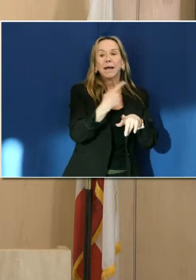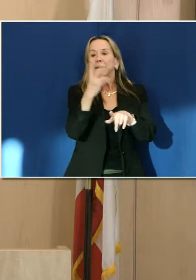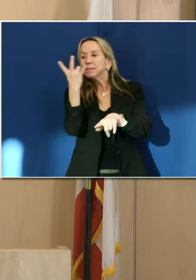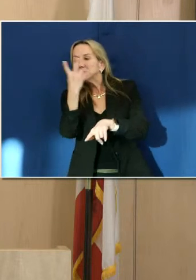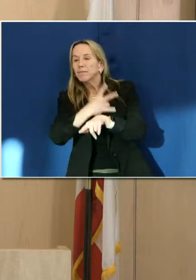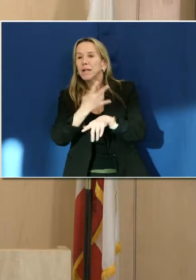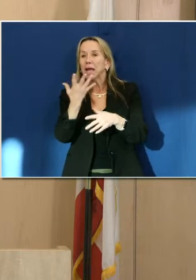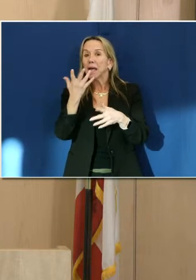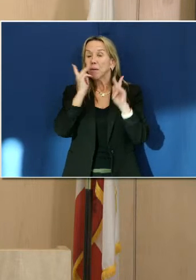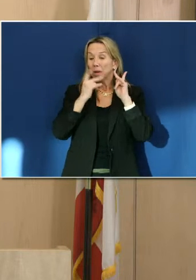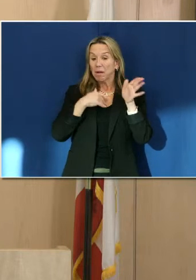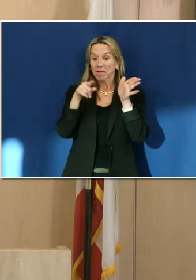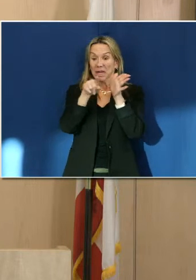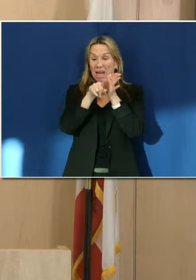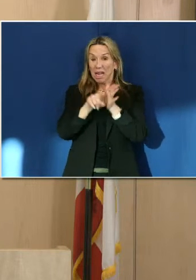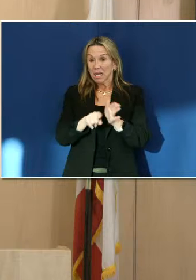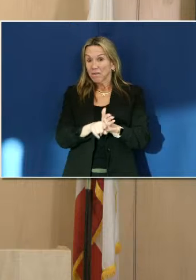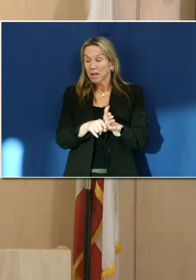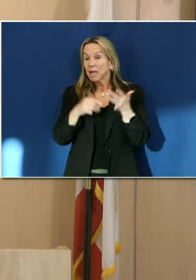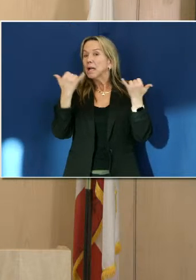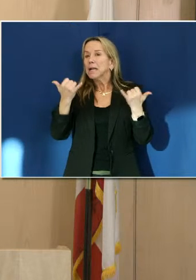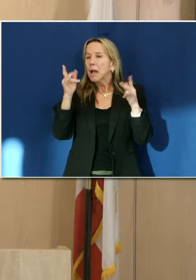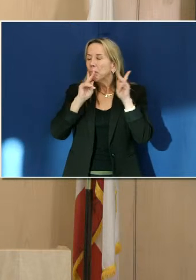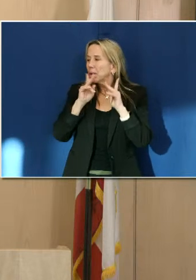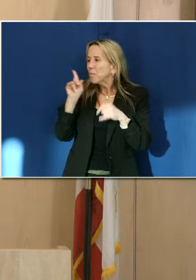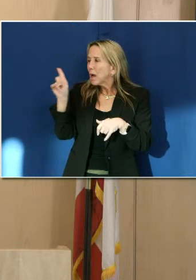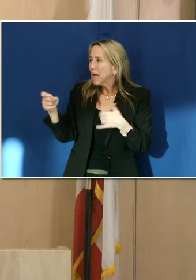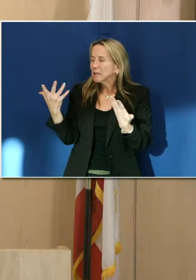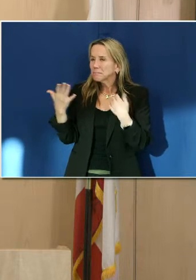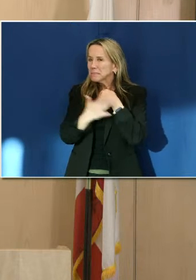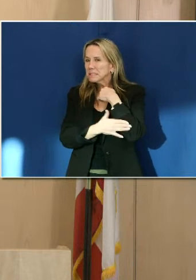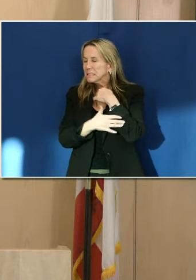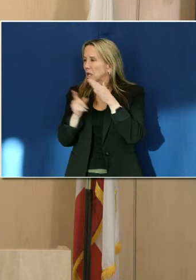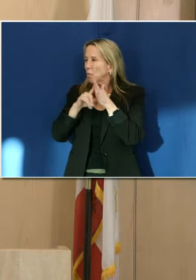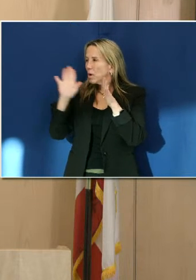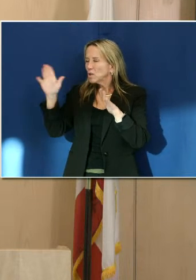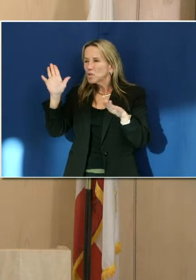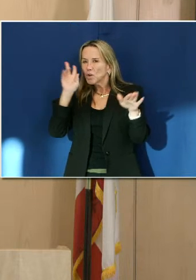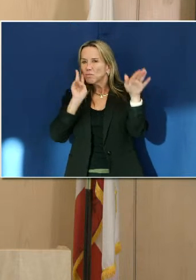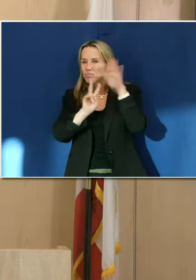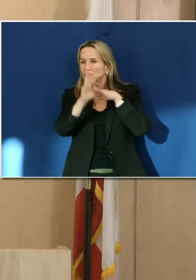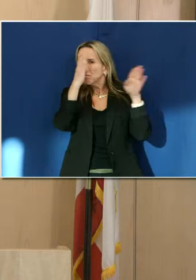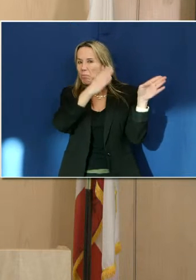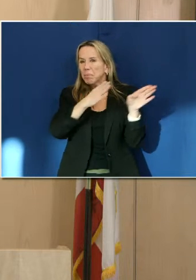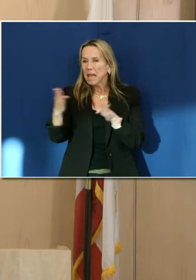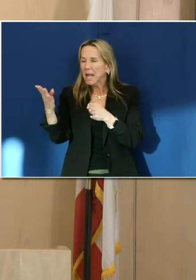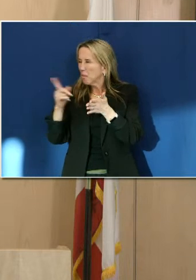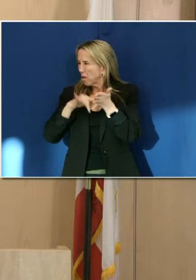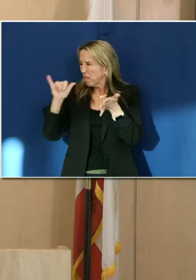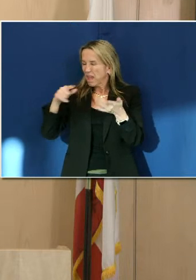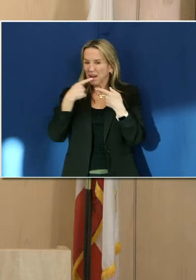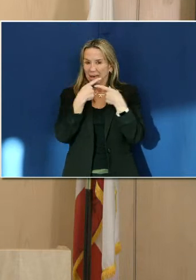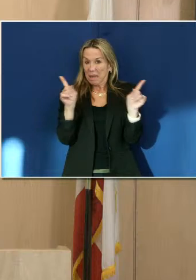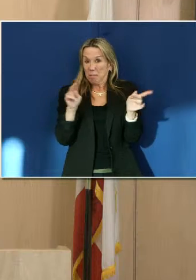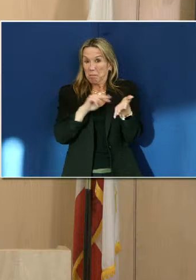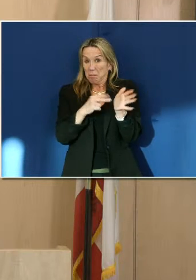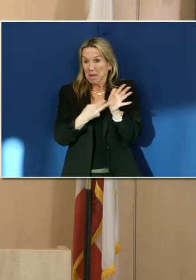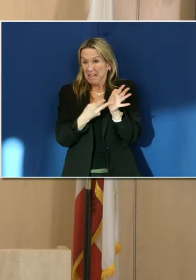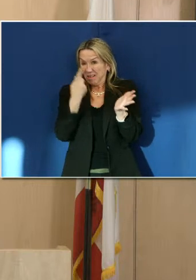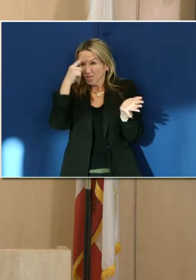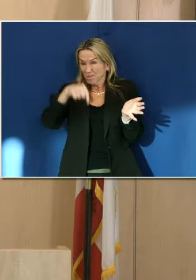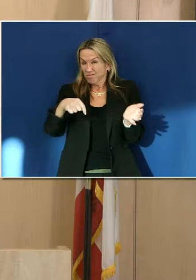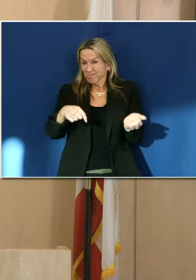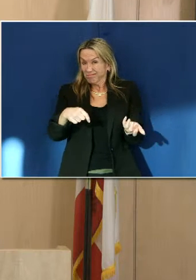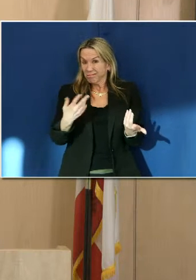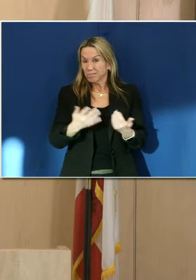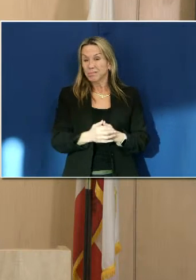test. People are already reaching out, asking what position the county is taking here. Can you explain what this announcement means for people in our county?